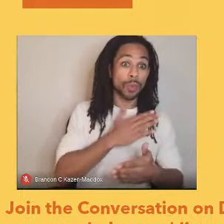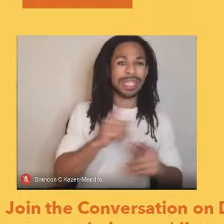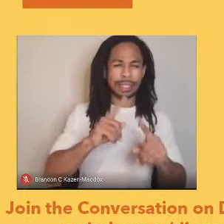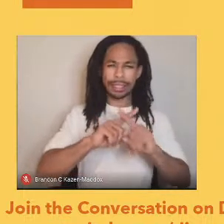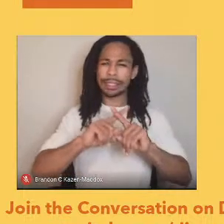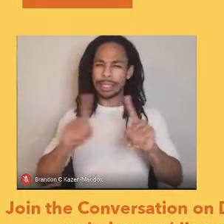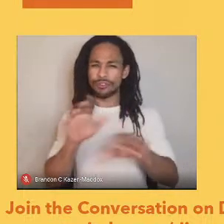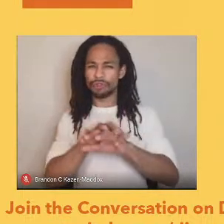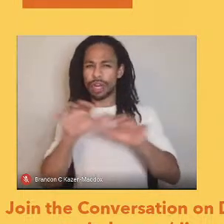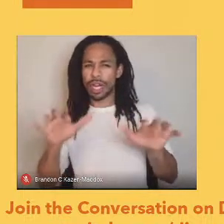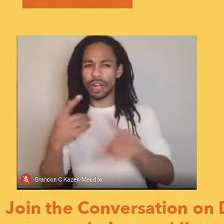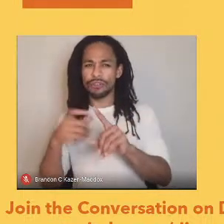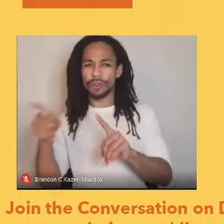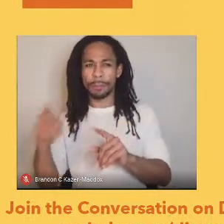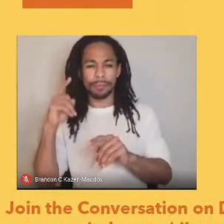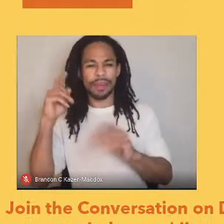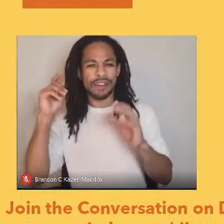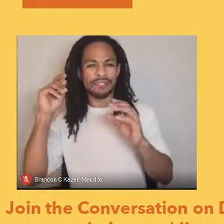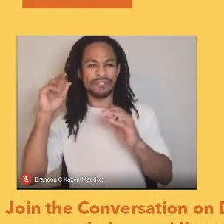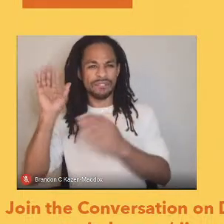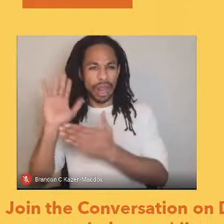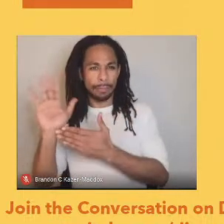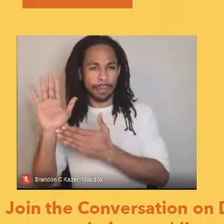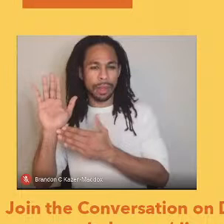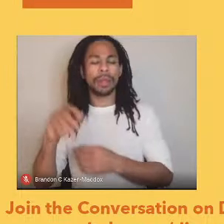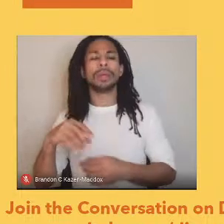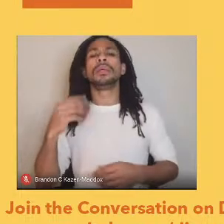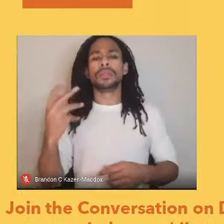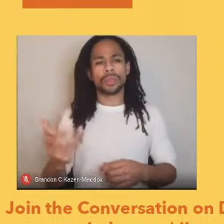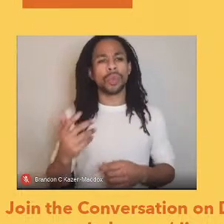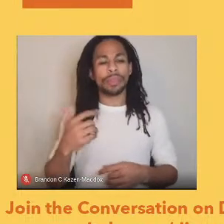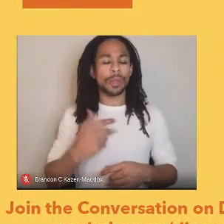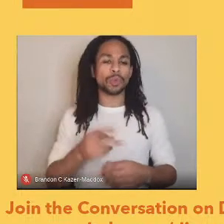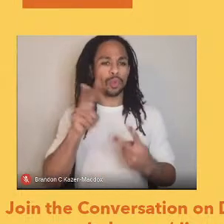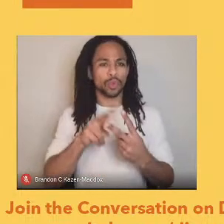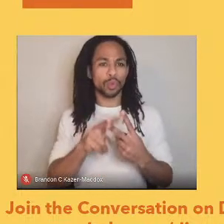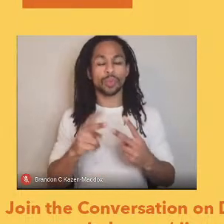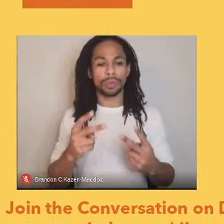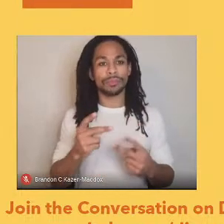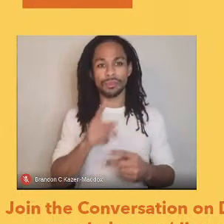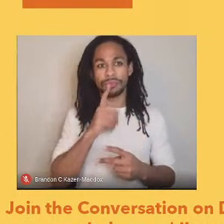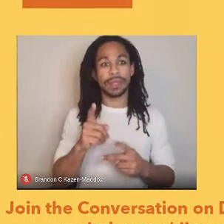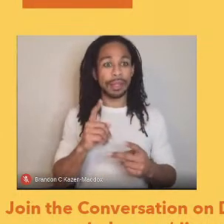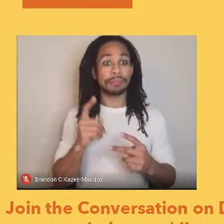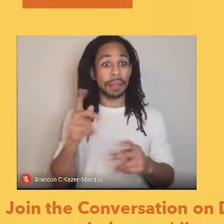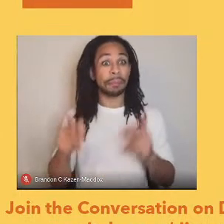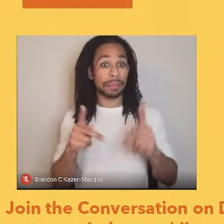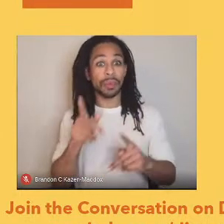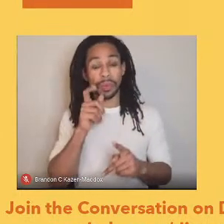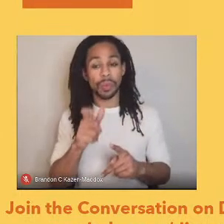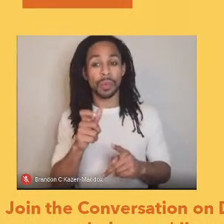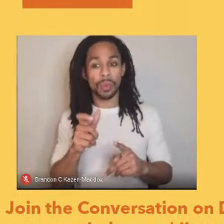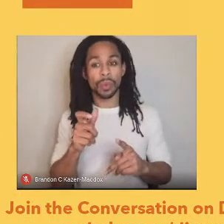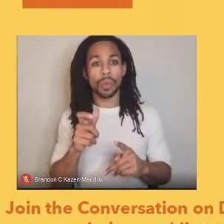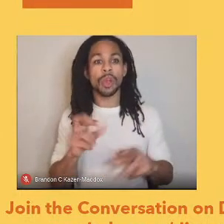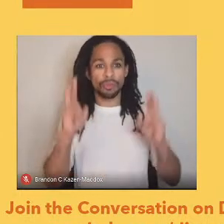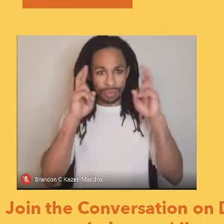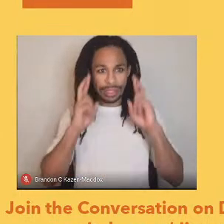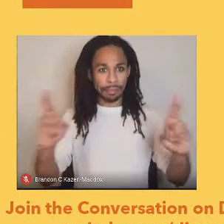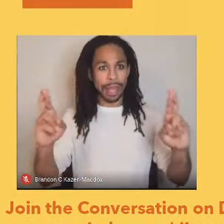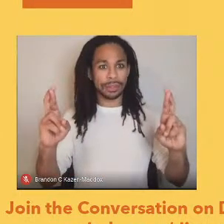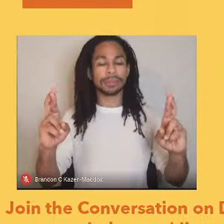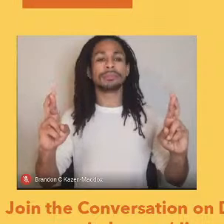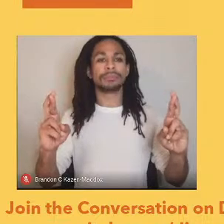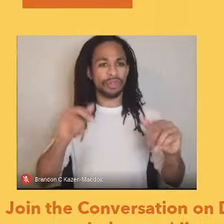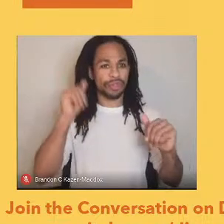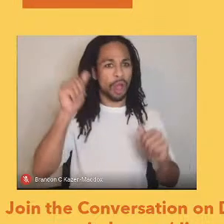fiction is its own thing. And I think those two are clear examples of two people who give it the utmost respect for